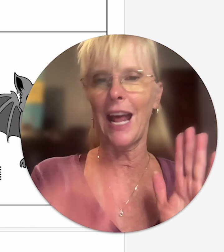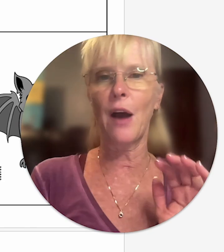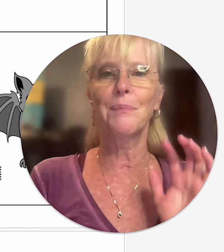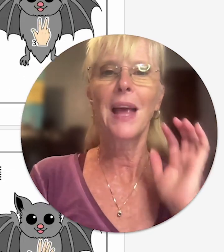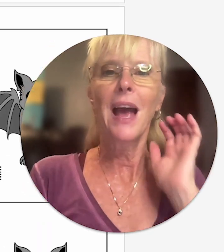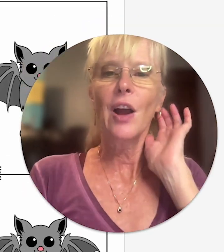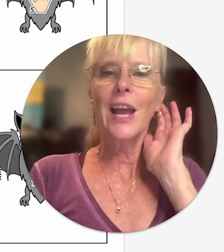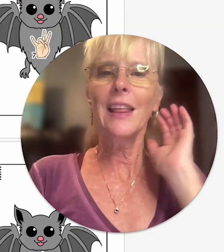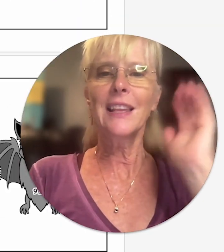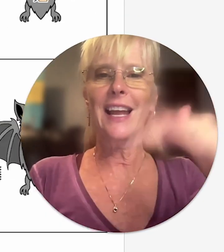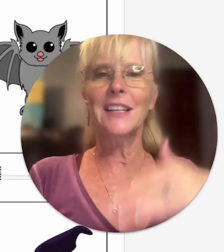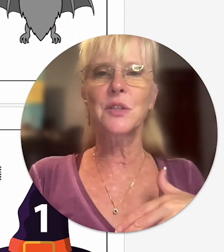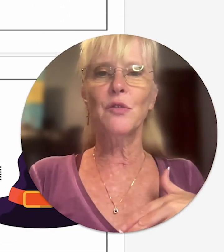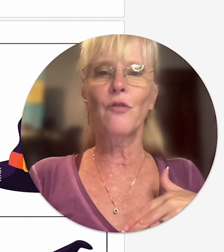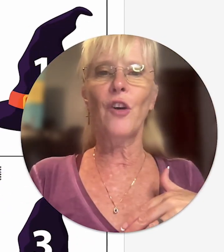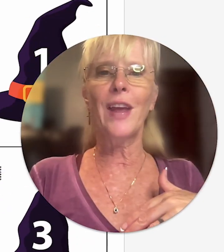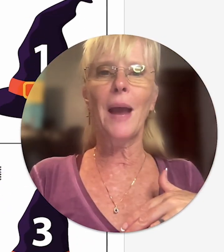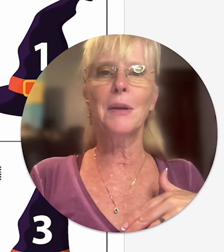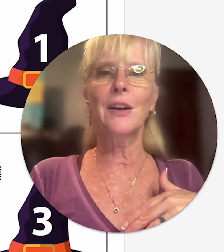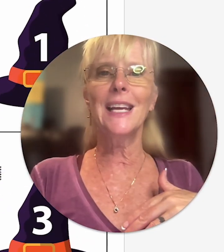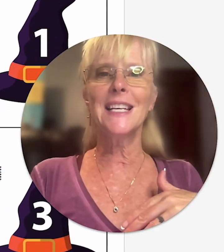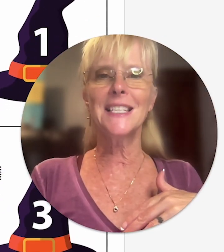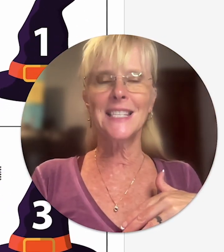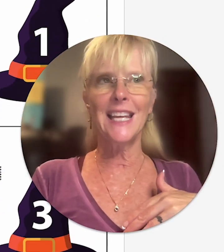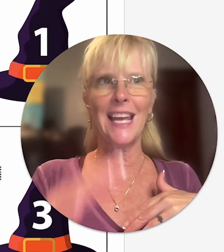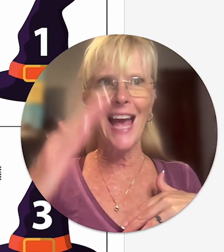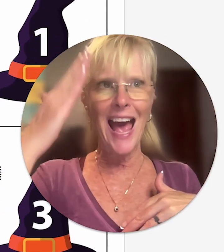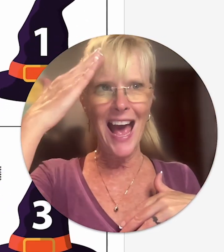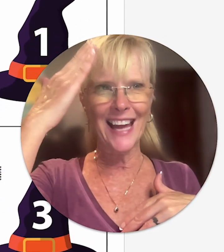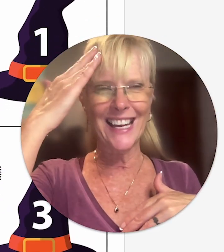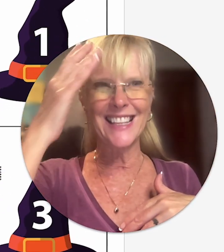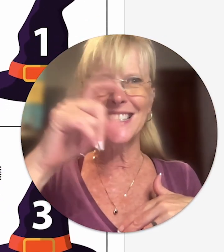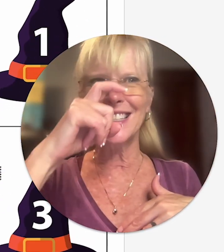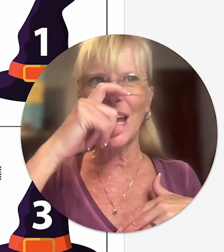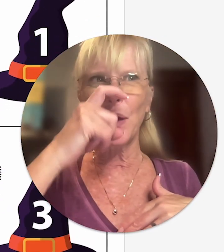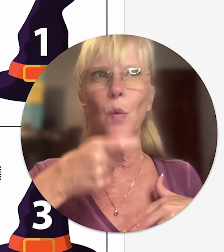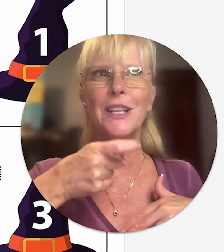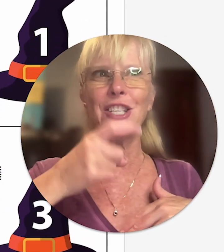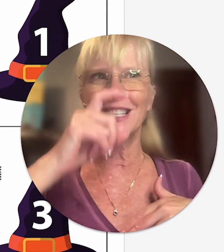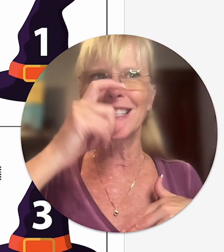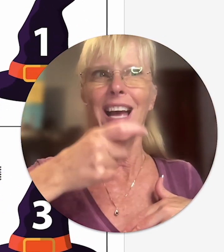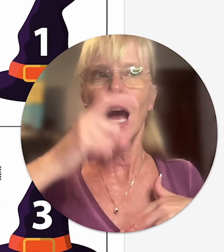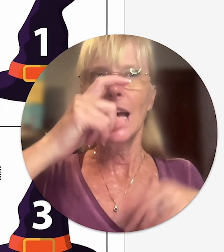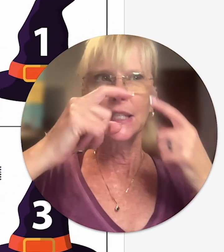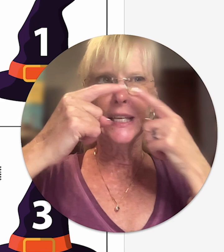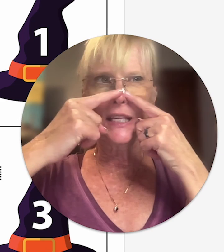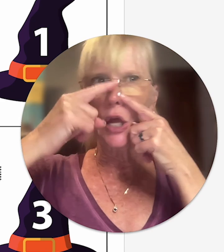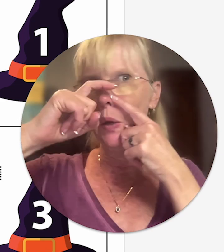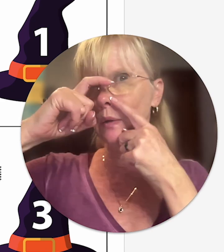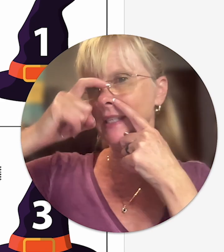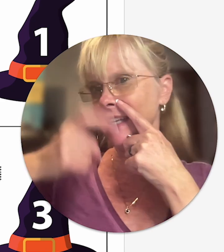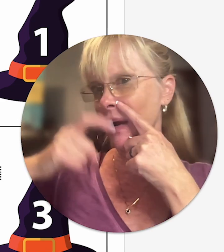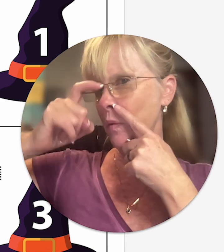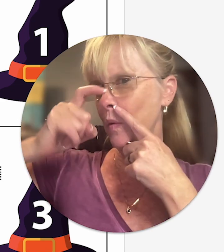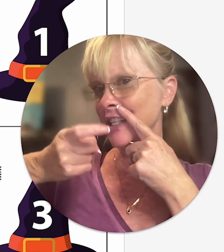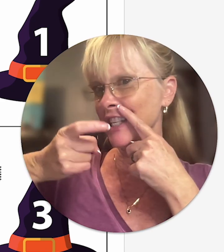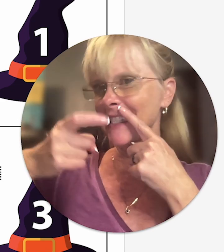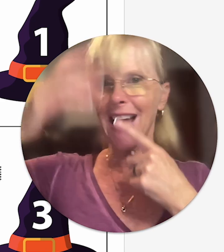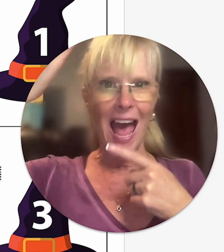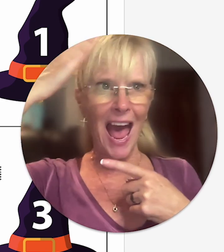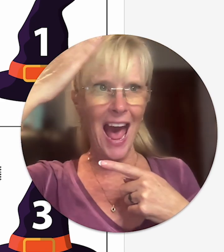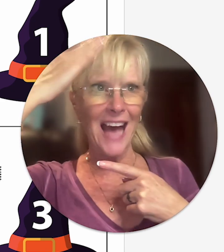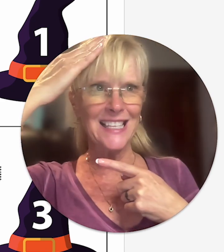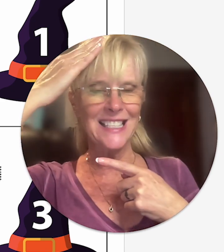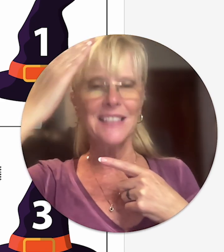put it out. Okay, the next vocabulary is the hat, and this is a witch's. See the nose? A